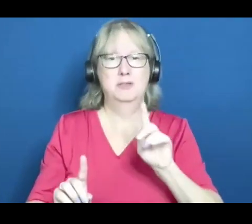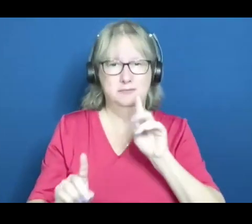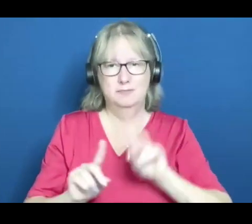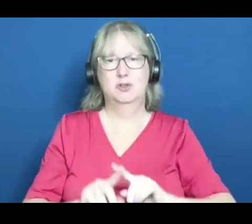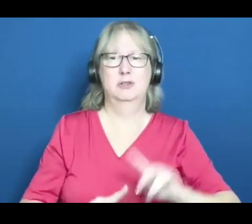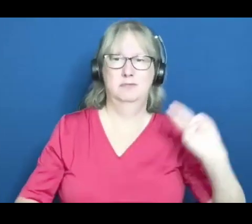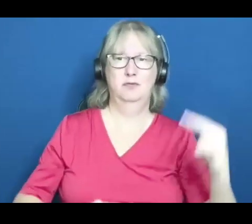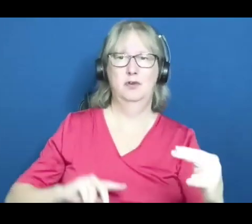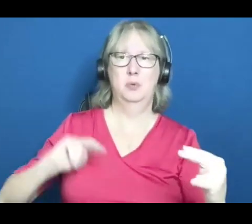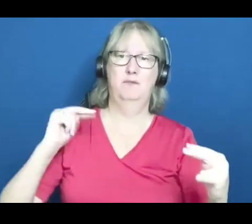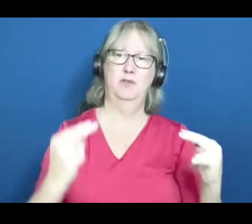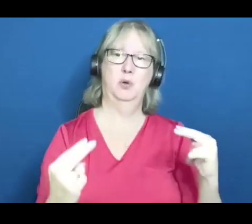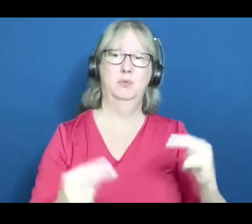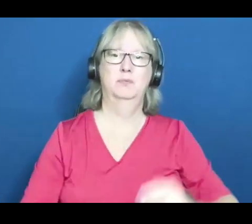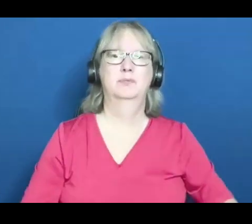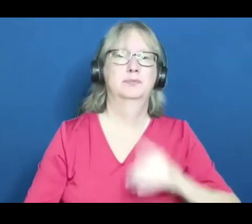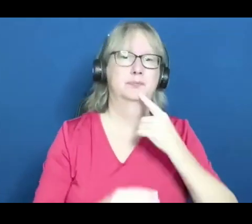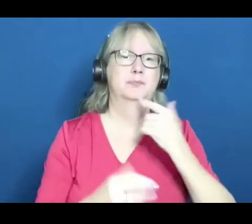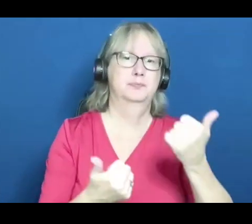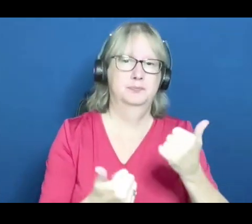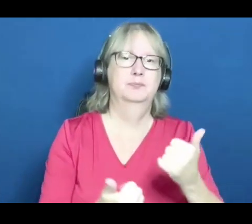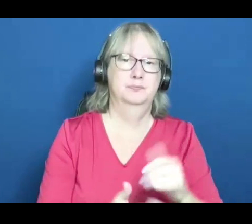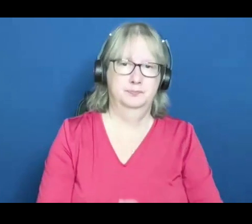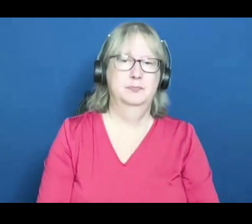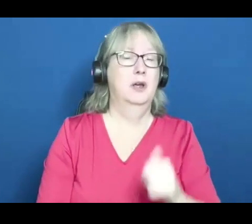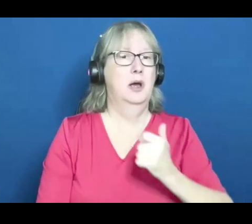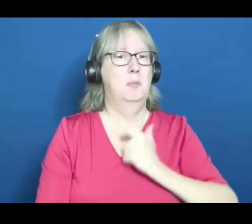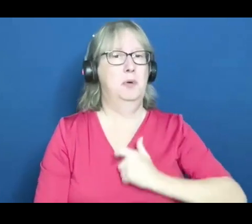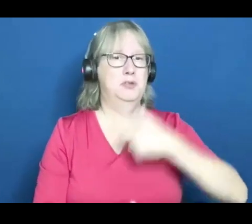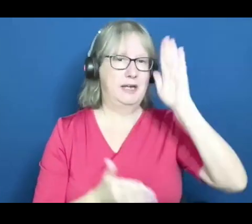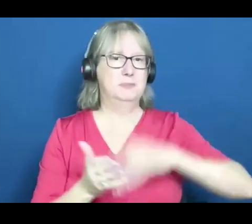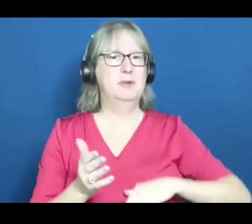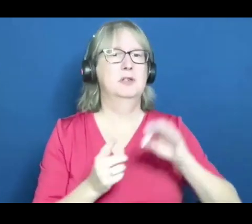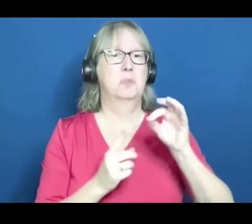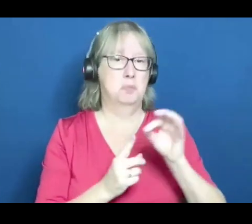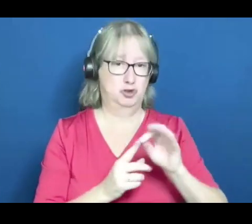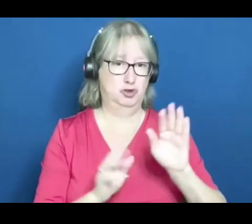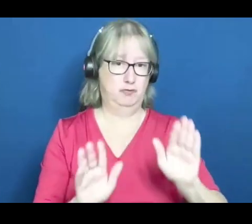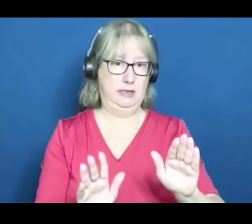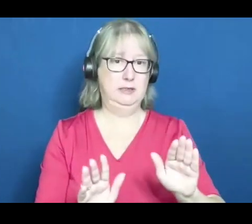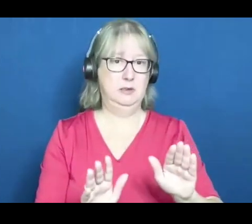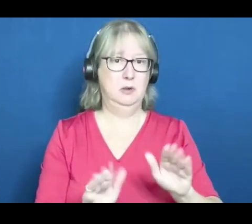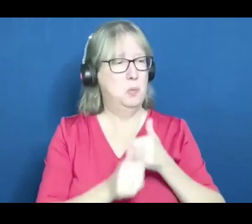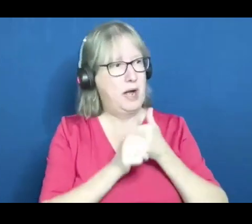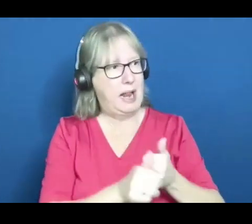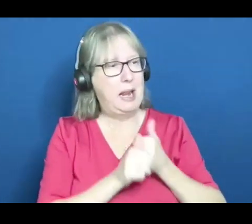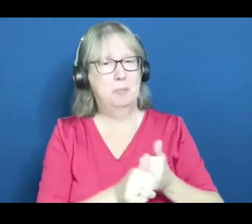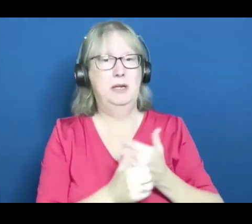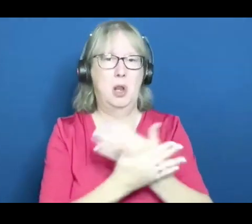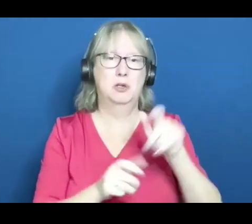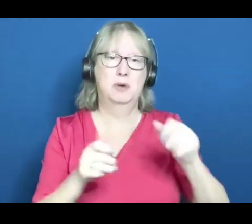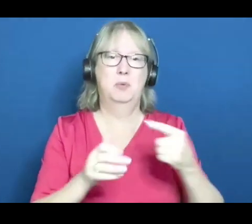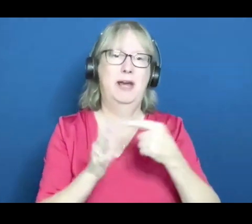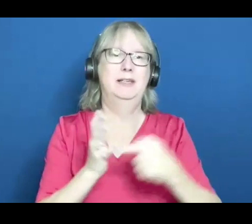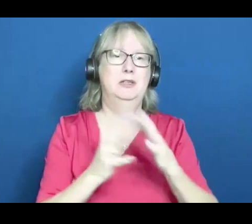to get things moving quicker. Great, thanks, James. Yeah, we have. I speak for personal experience. We are helping a lot of people with the access to work process. So I